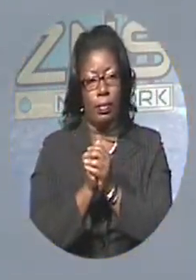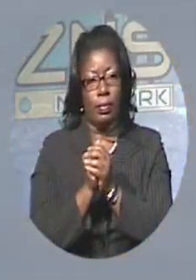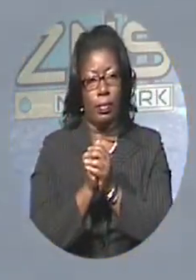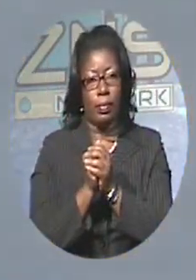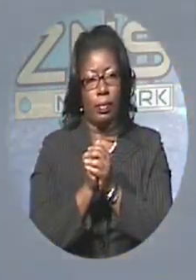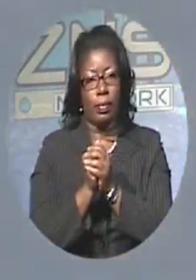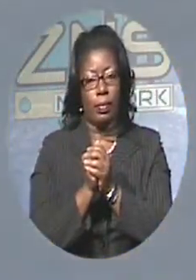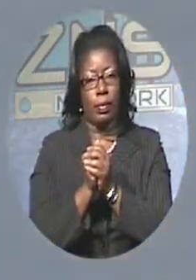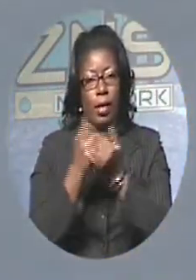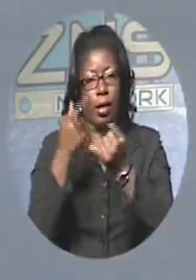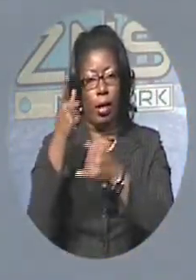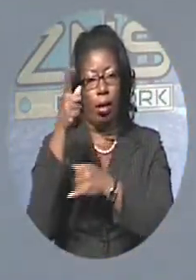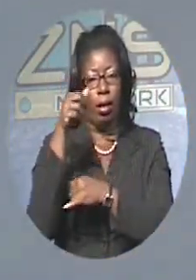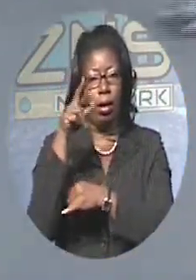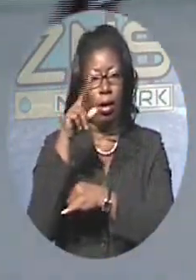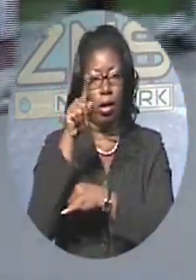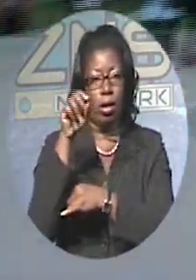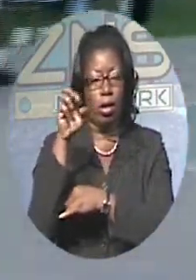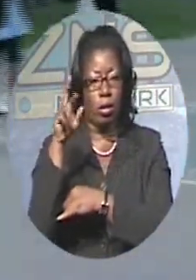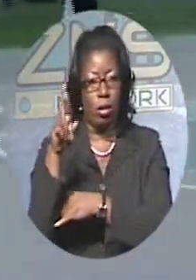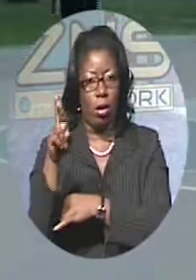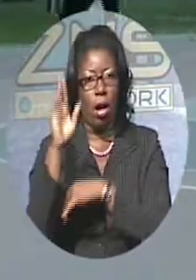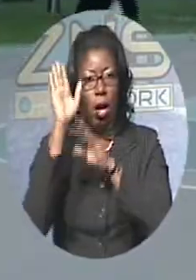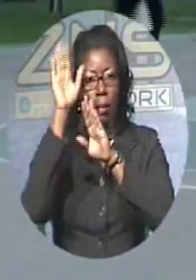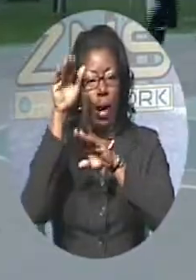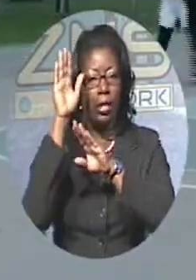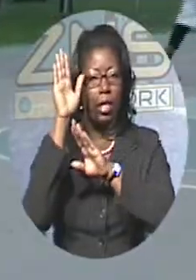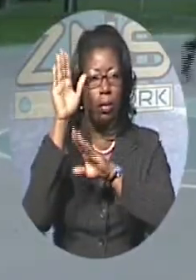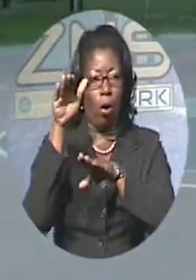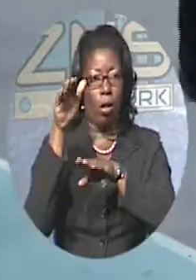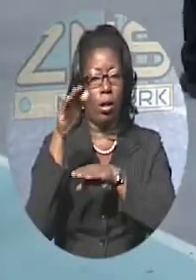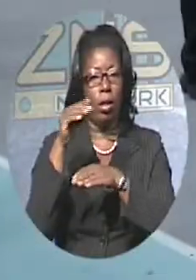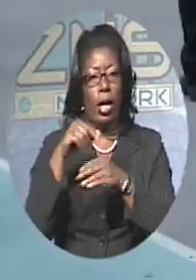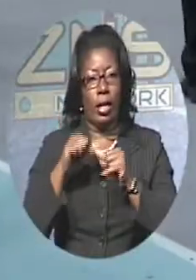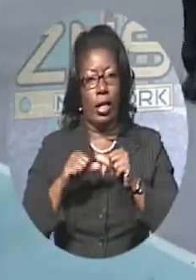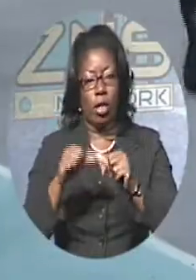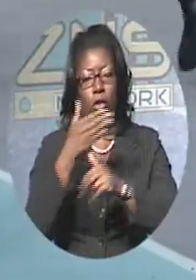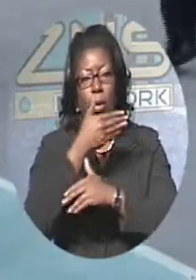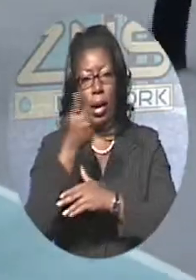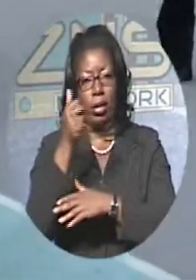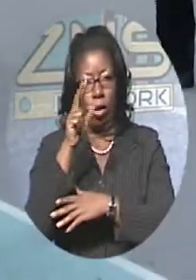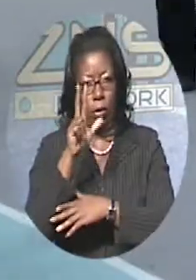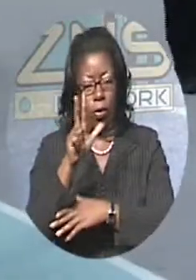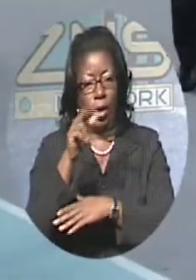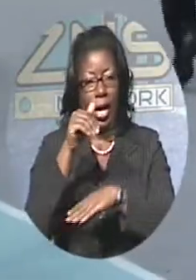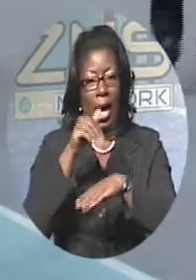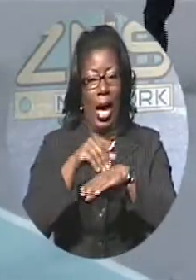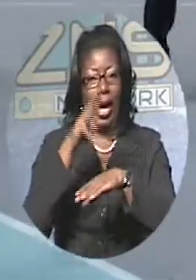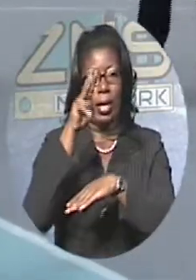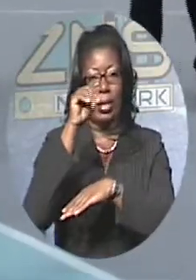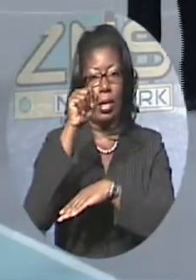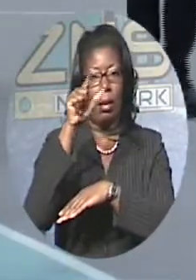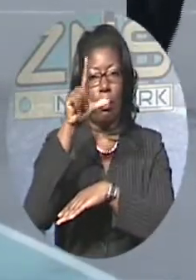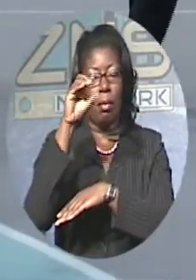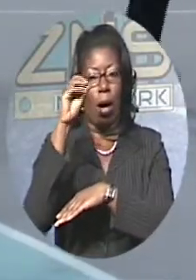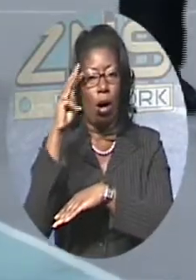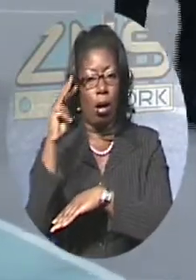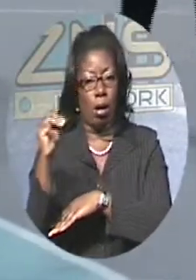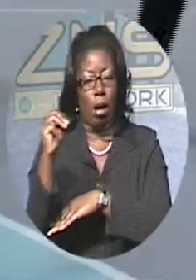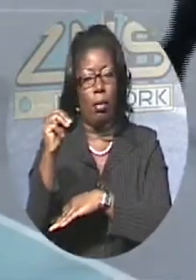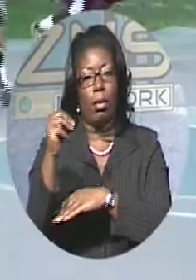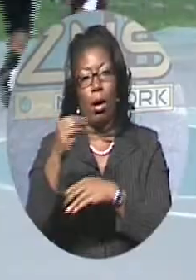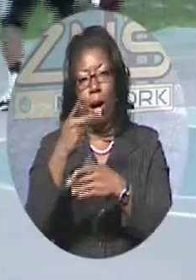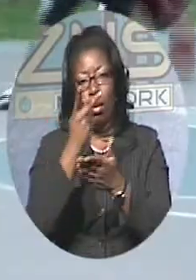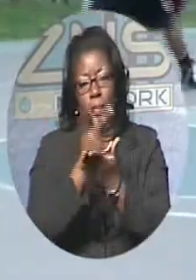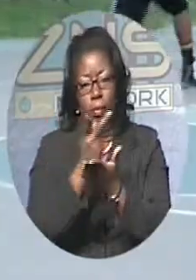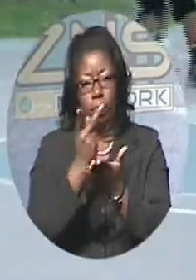Well, the Kirshner International Basketball League set to continue with its best of three first-round playoffs tonight at Malcolm Park. In the feature game, the